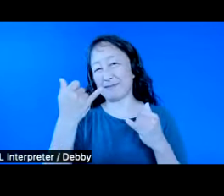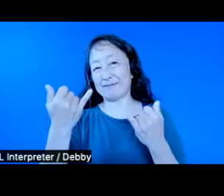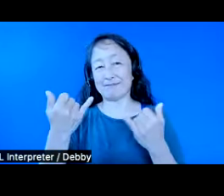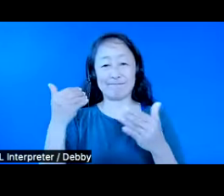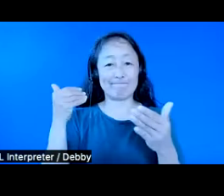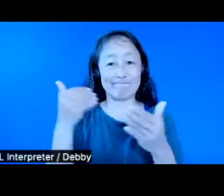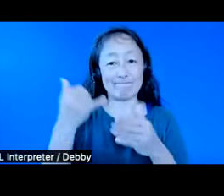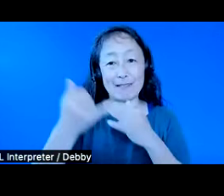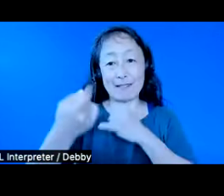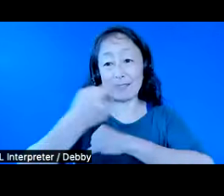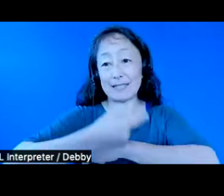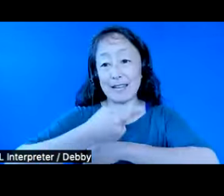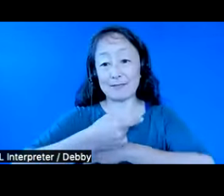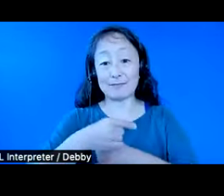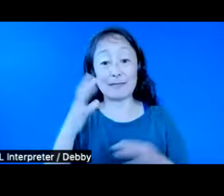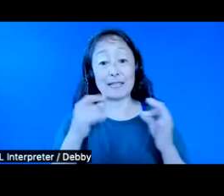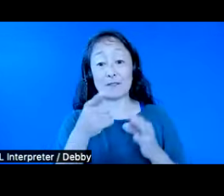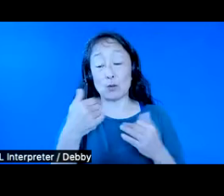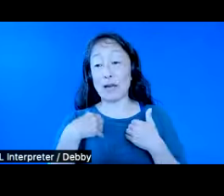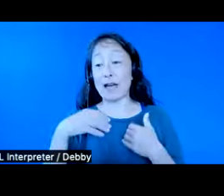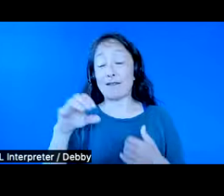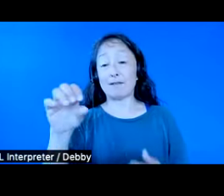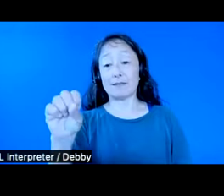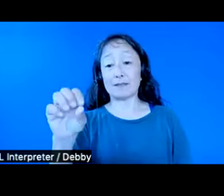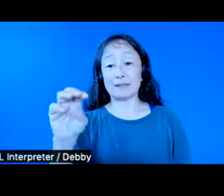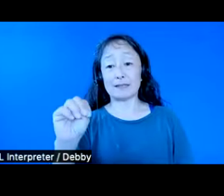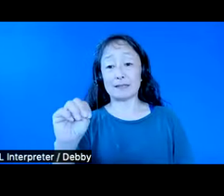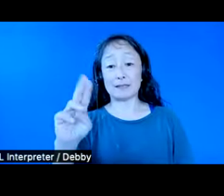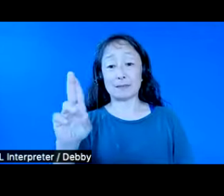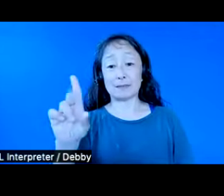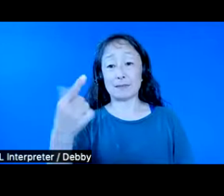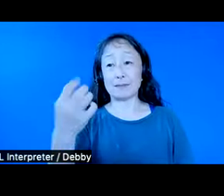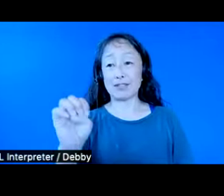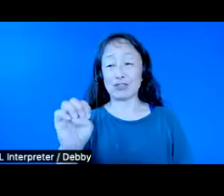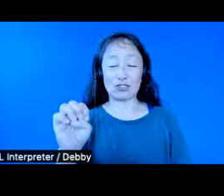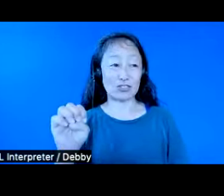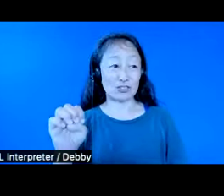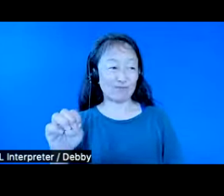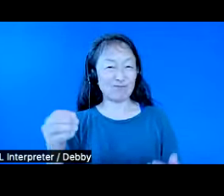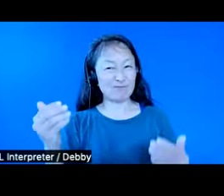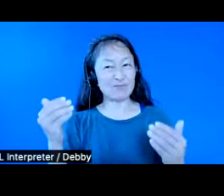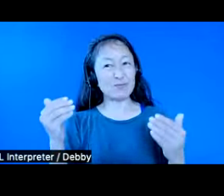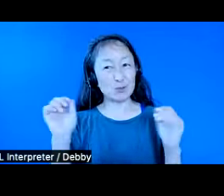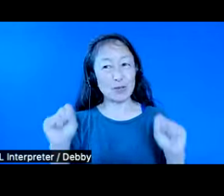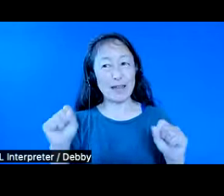right? Got my cedar, I got my prairie sage. We're going to do things.